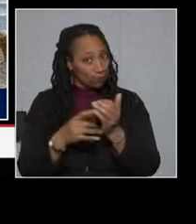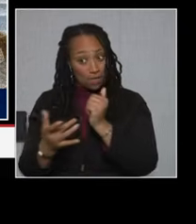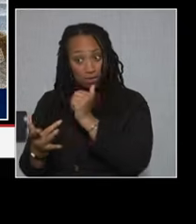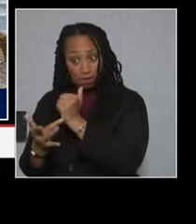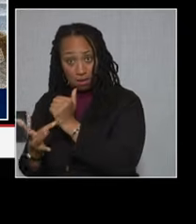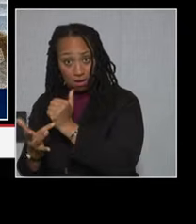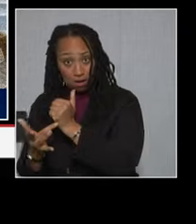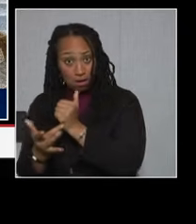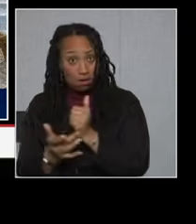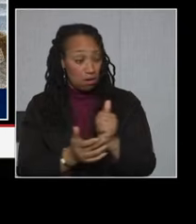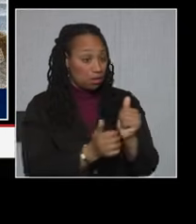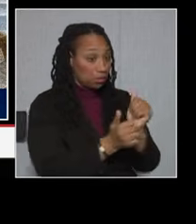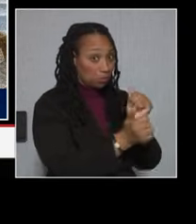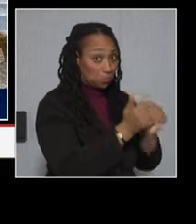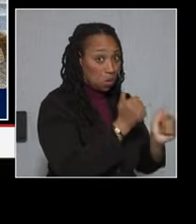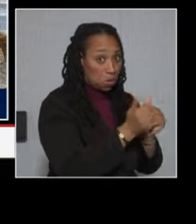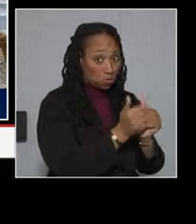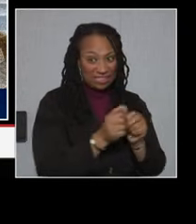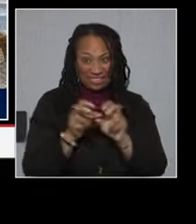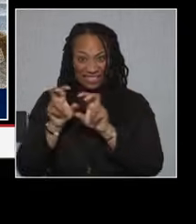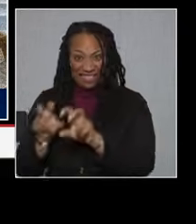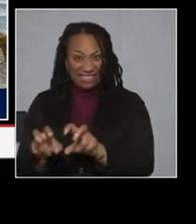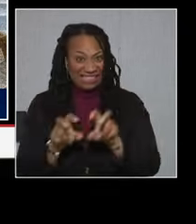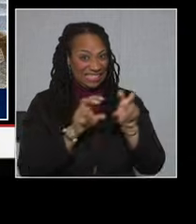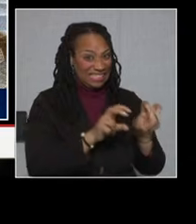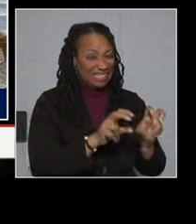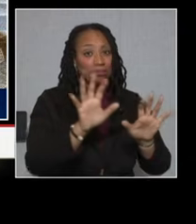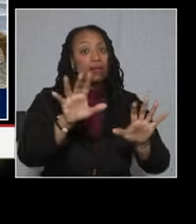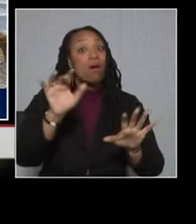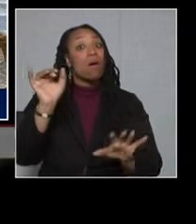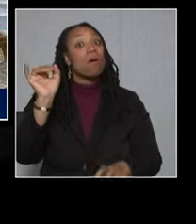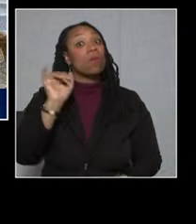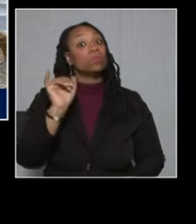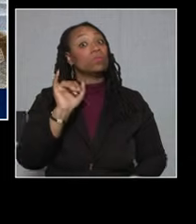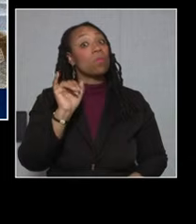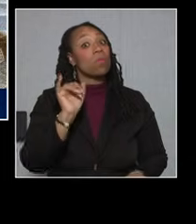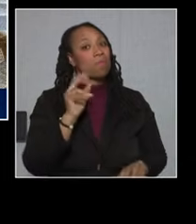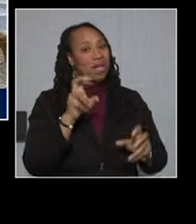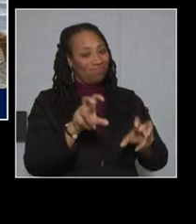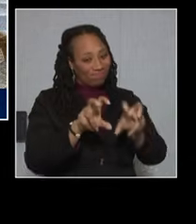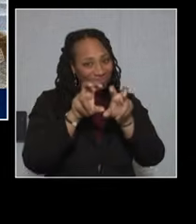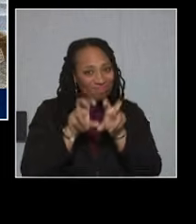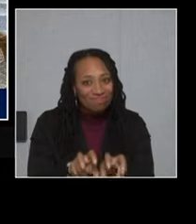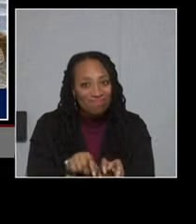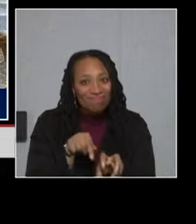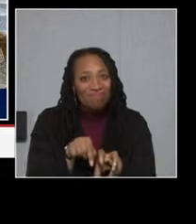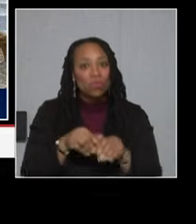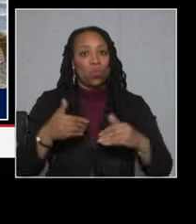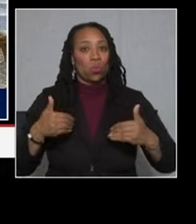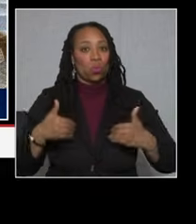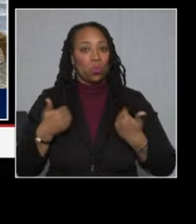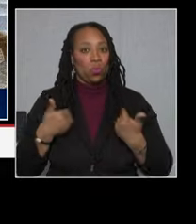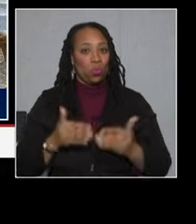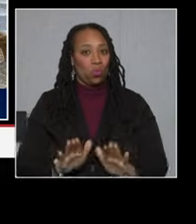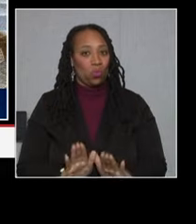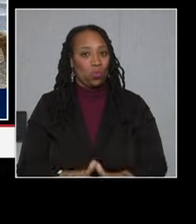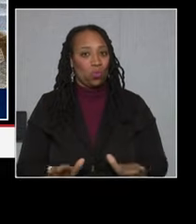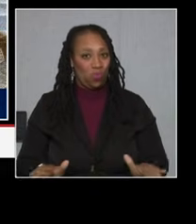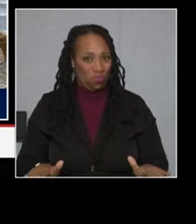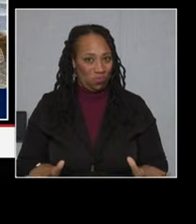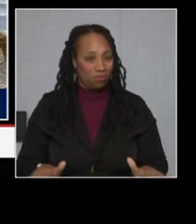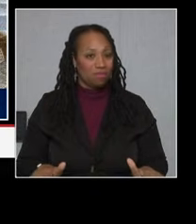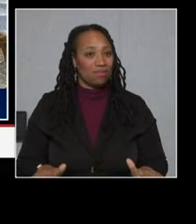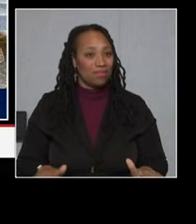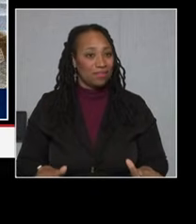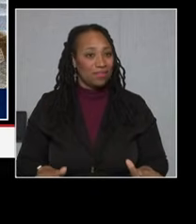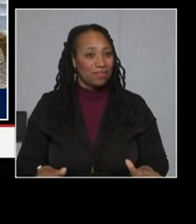kinds of great new jobs. And there's not a better example of how we're doing that than the brand new Advanced Technical Center that we opened up in